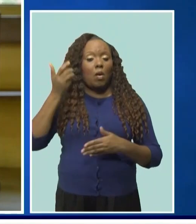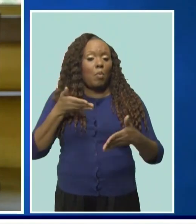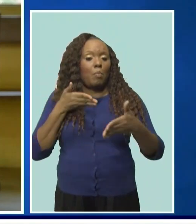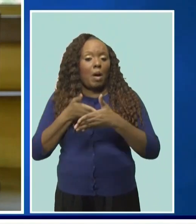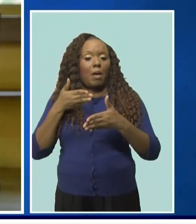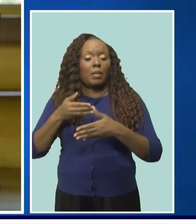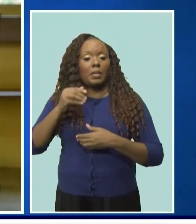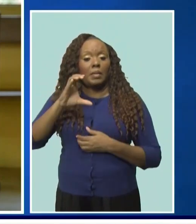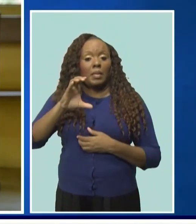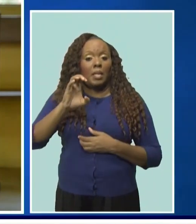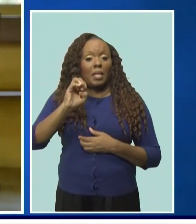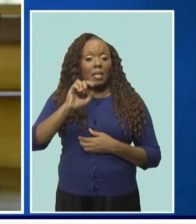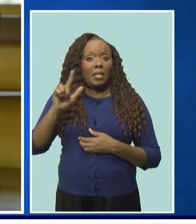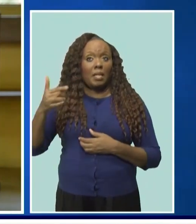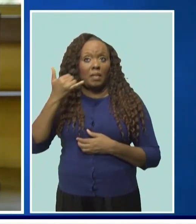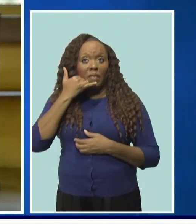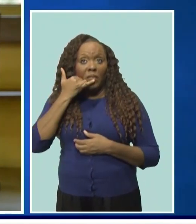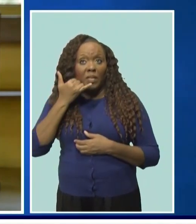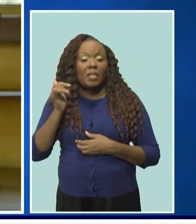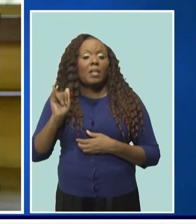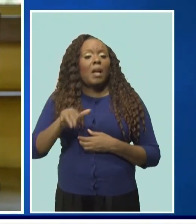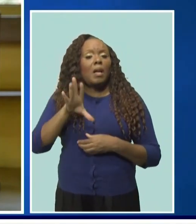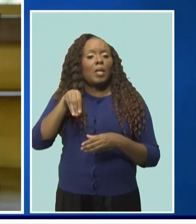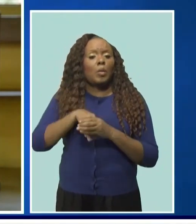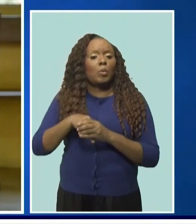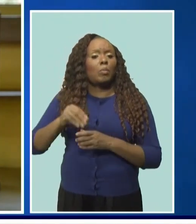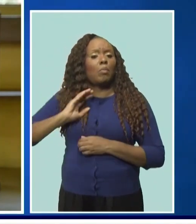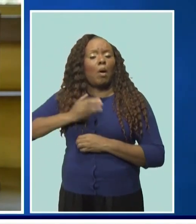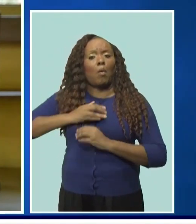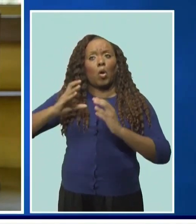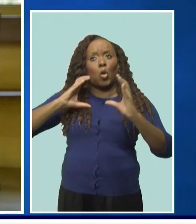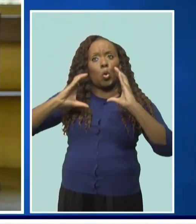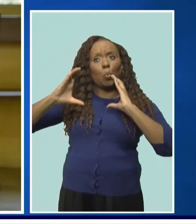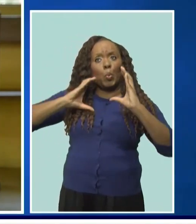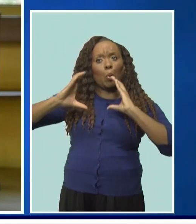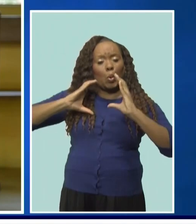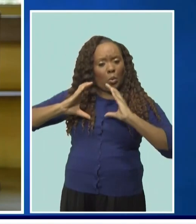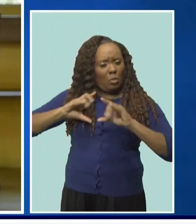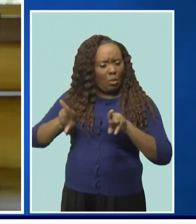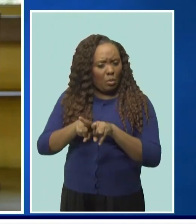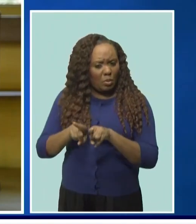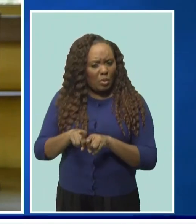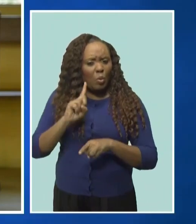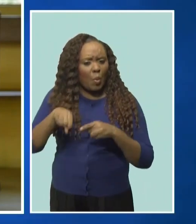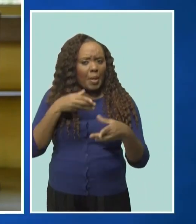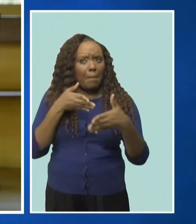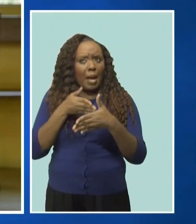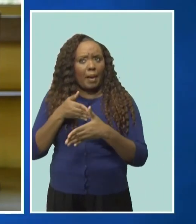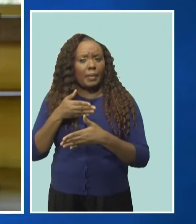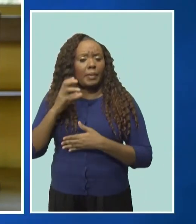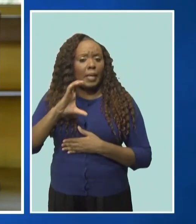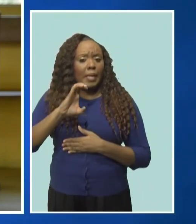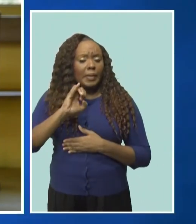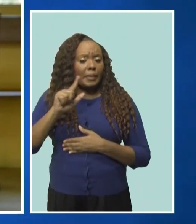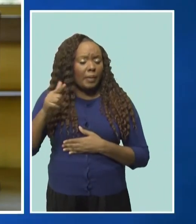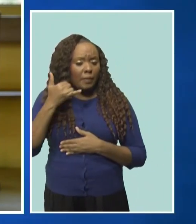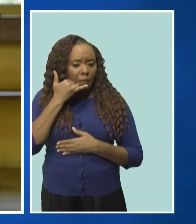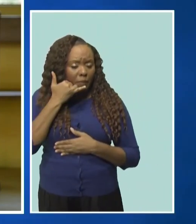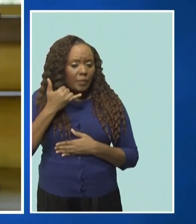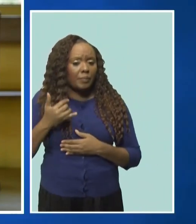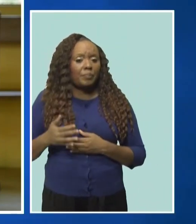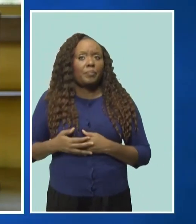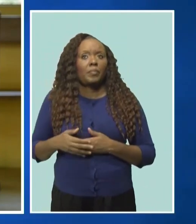They included our communications device in the ban of cell phones. So we can no